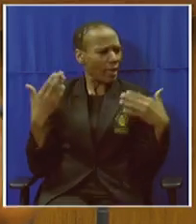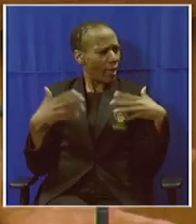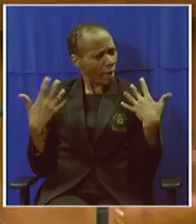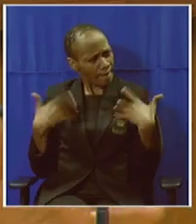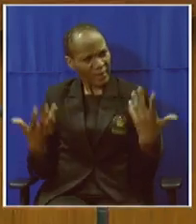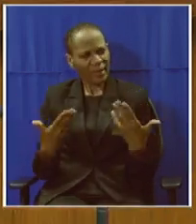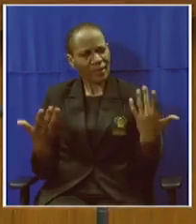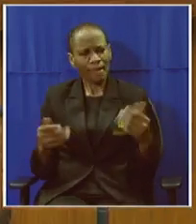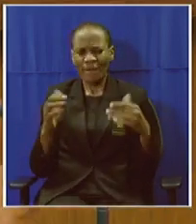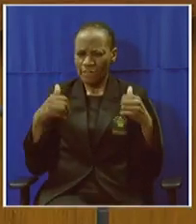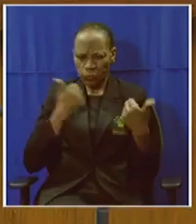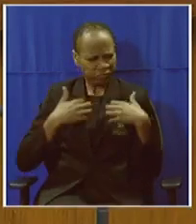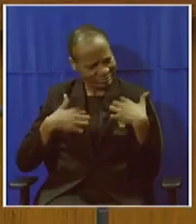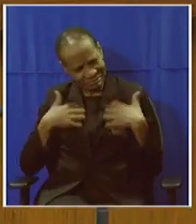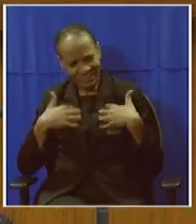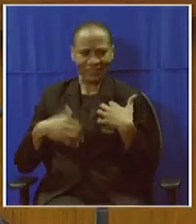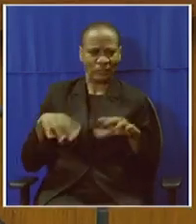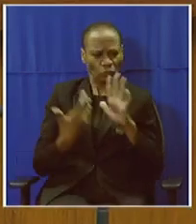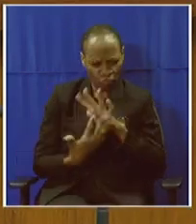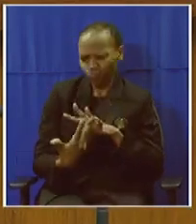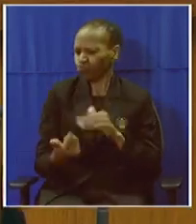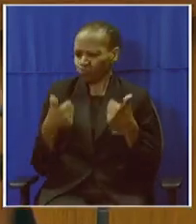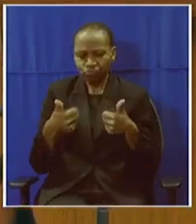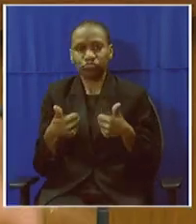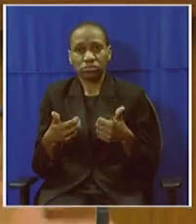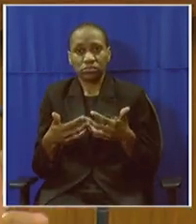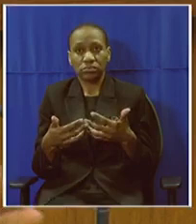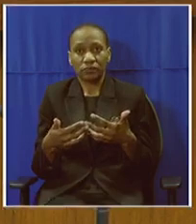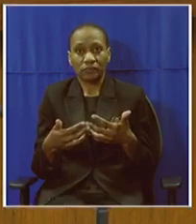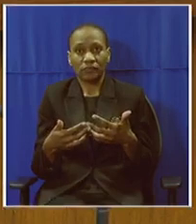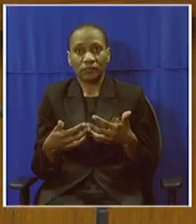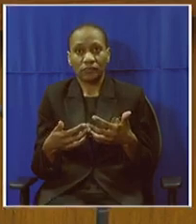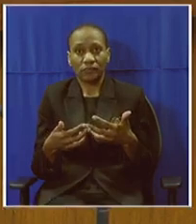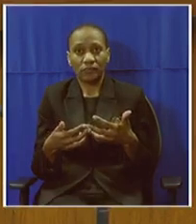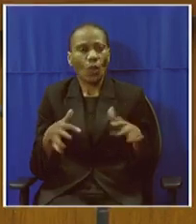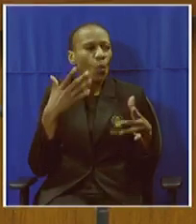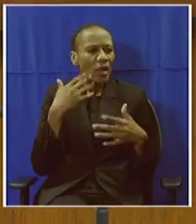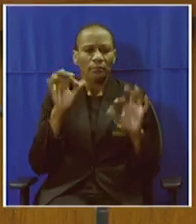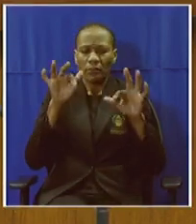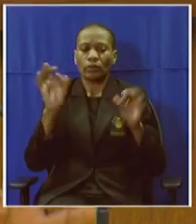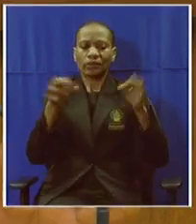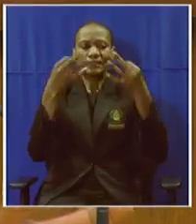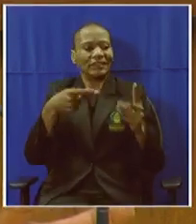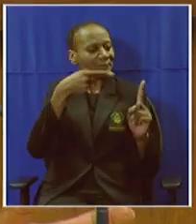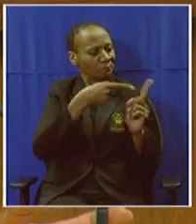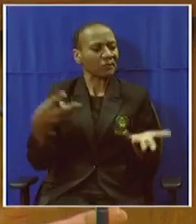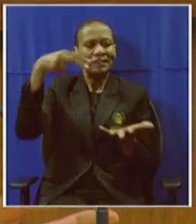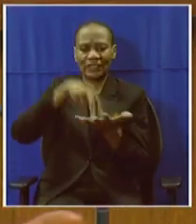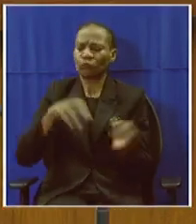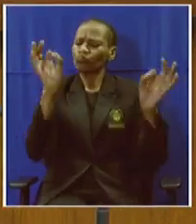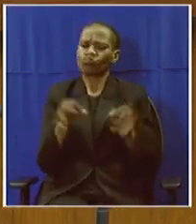she usually is, very vibrant. When there was the choir singing, she would stand up and sing with the